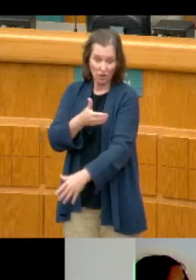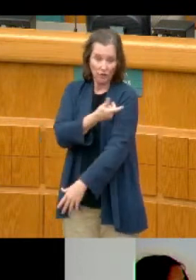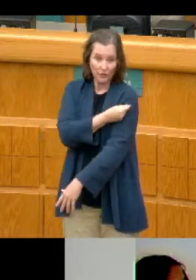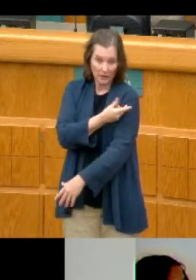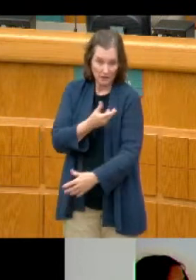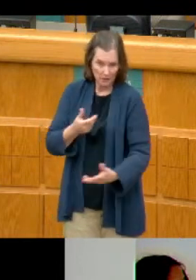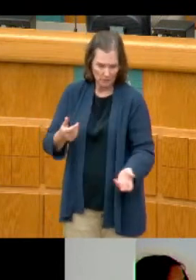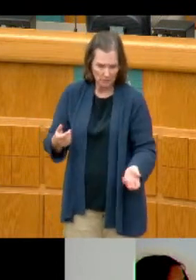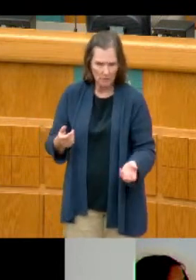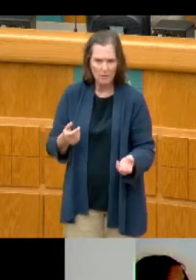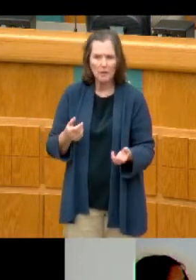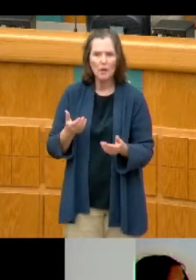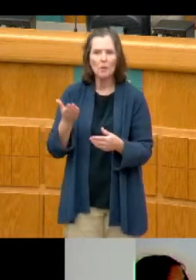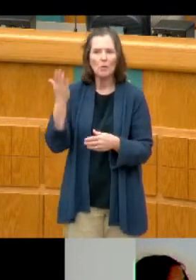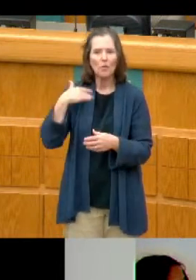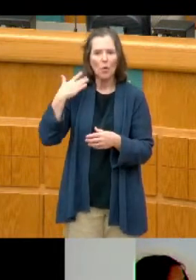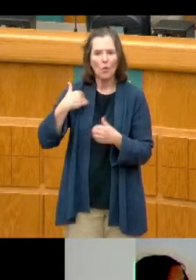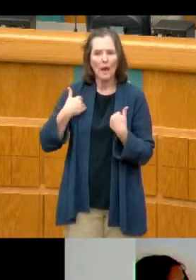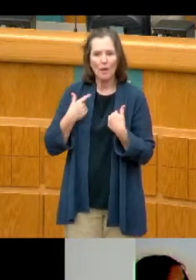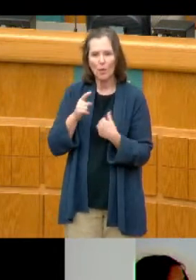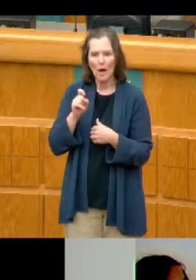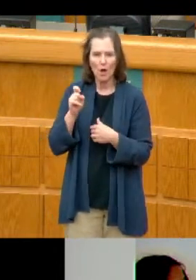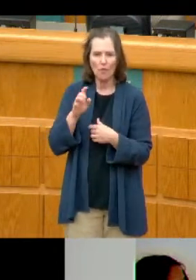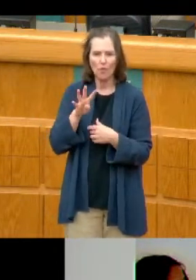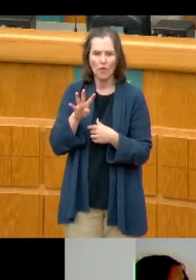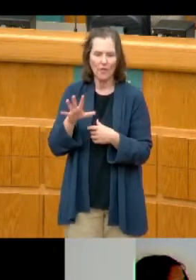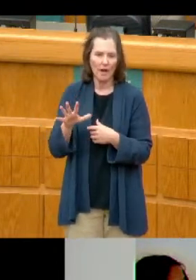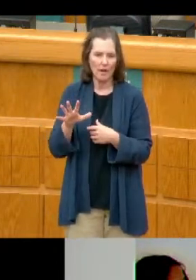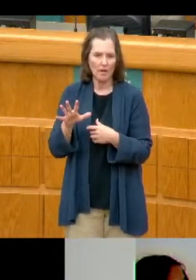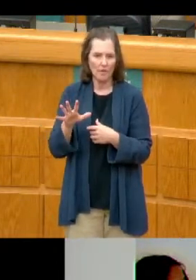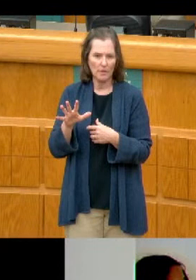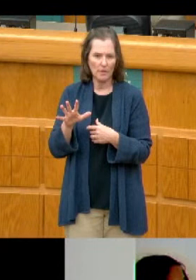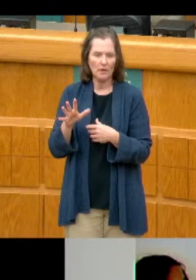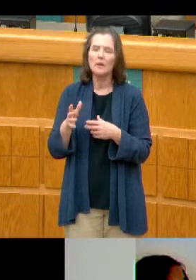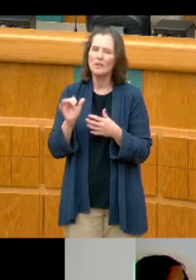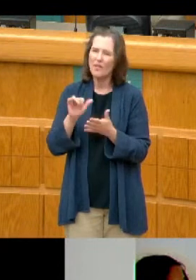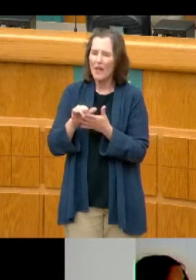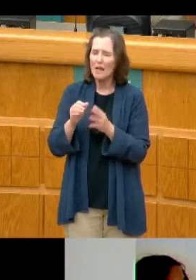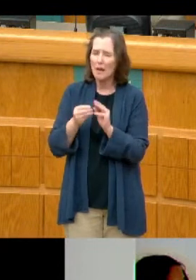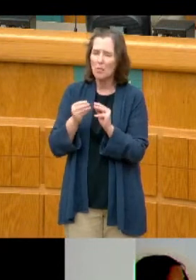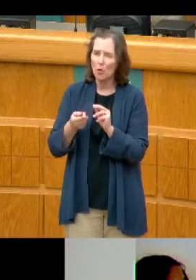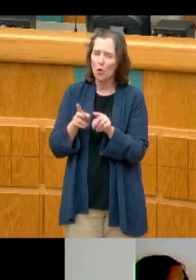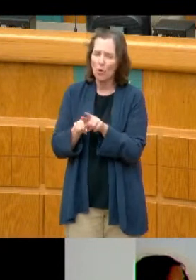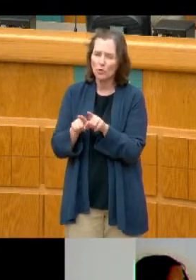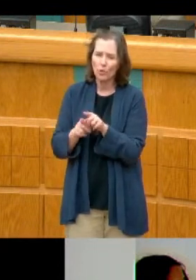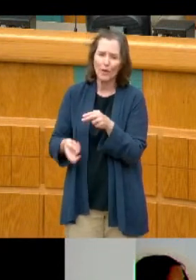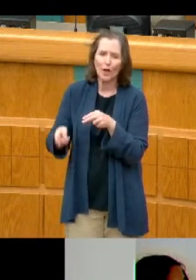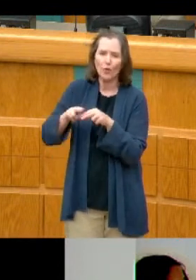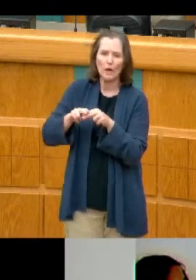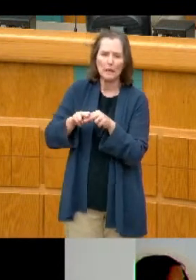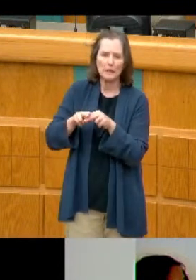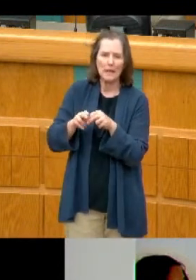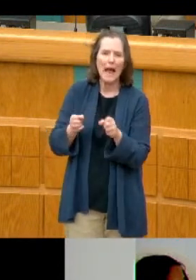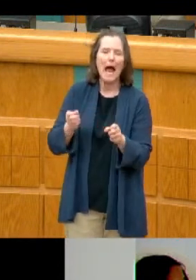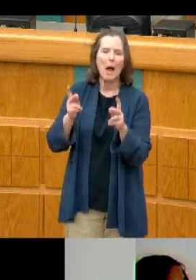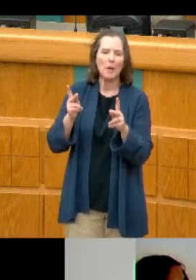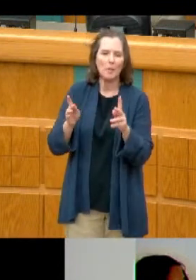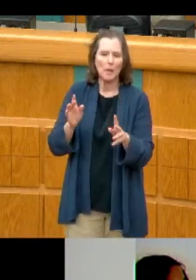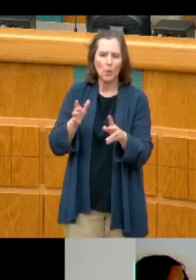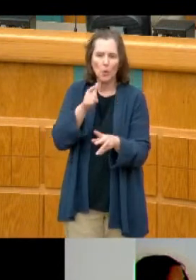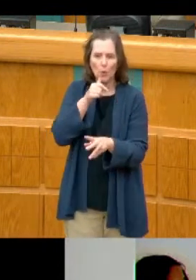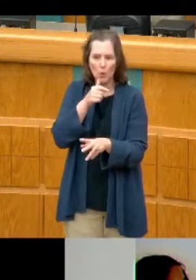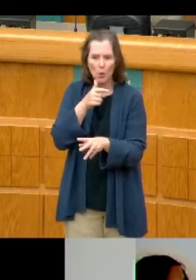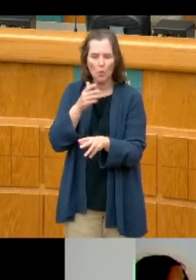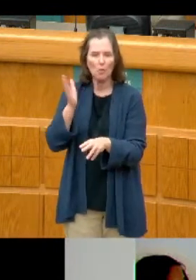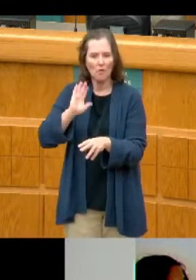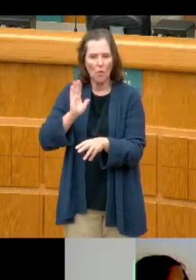it was 145 breakthrough cases. So from 145 to 166 to 217 people with